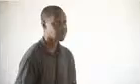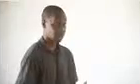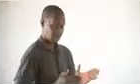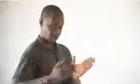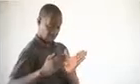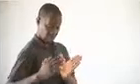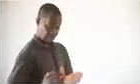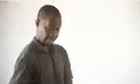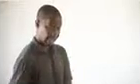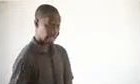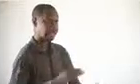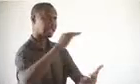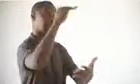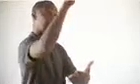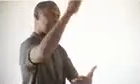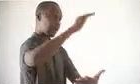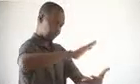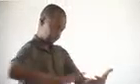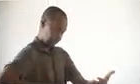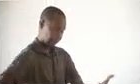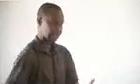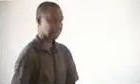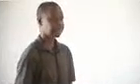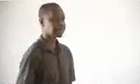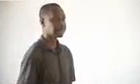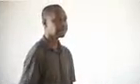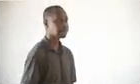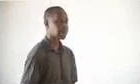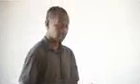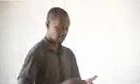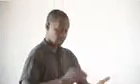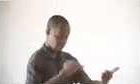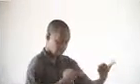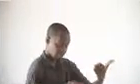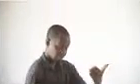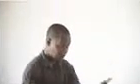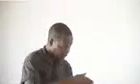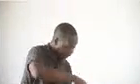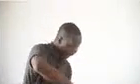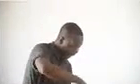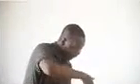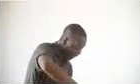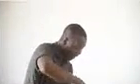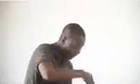near the top of the page, just below the address,